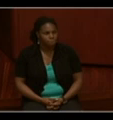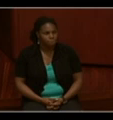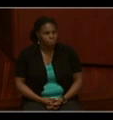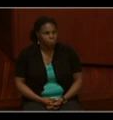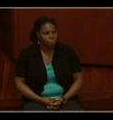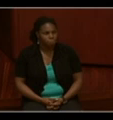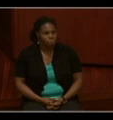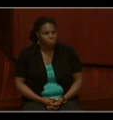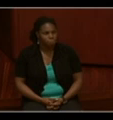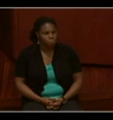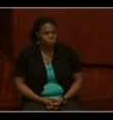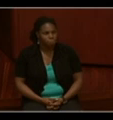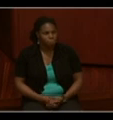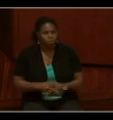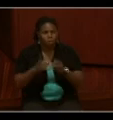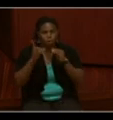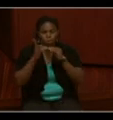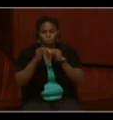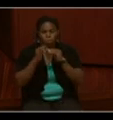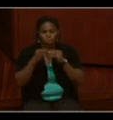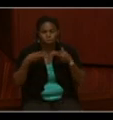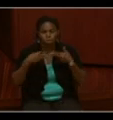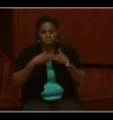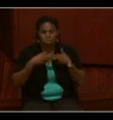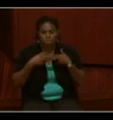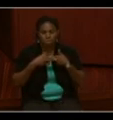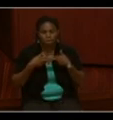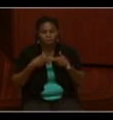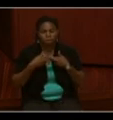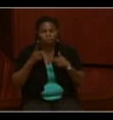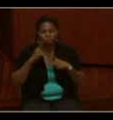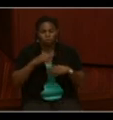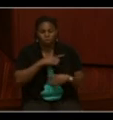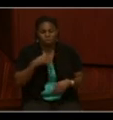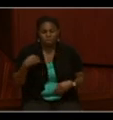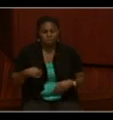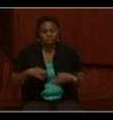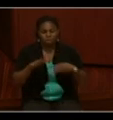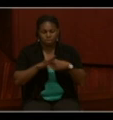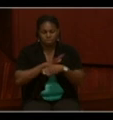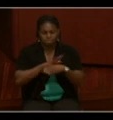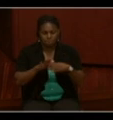Okay, there's one more slide with a photograph of a Chinese business, and